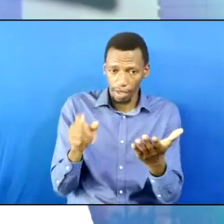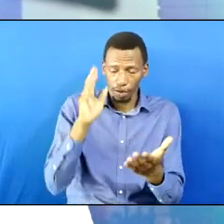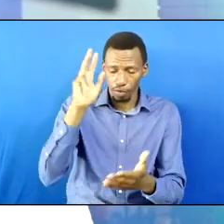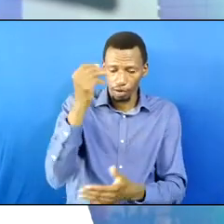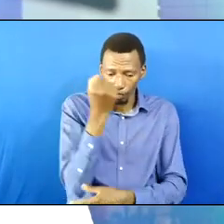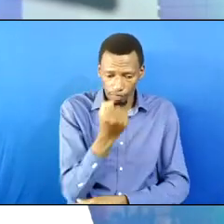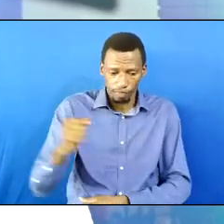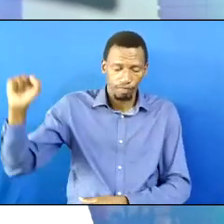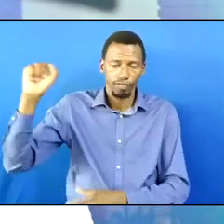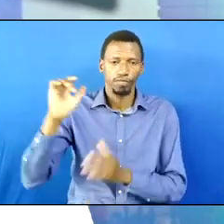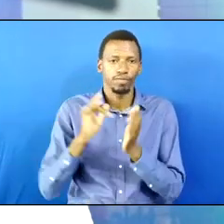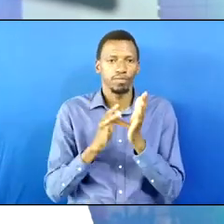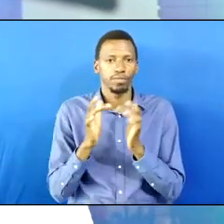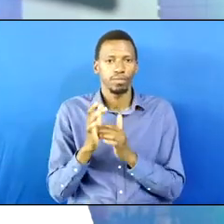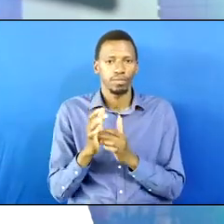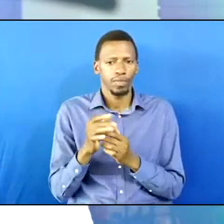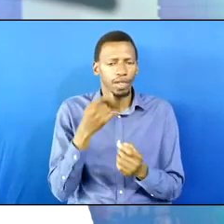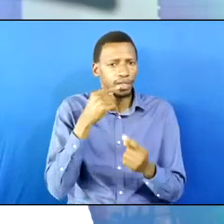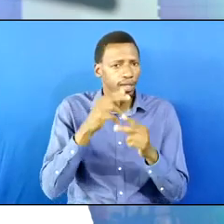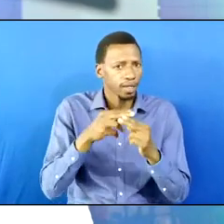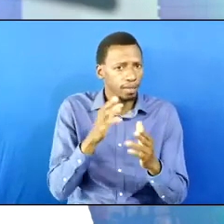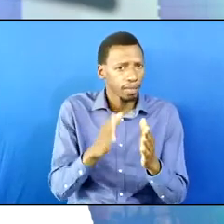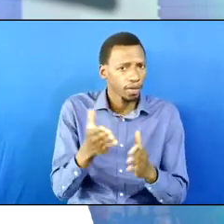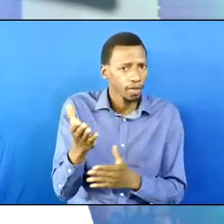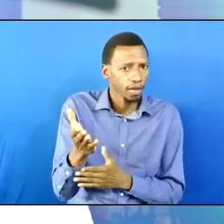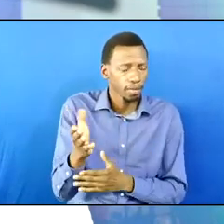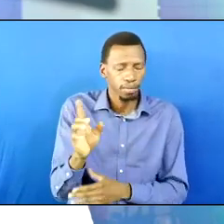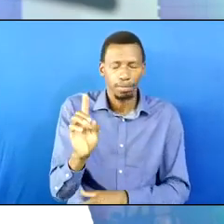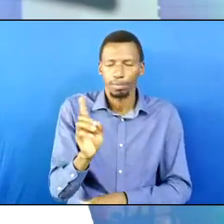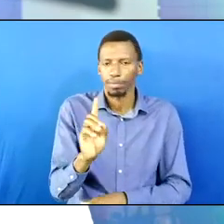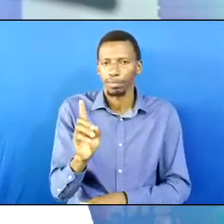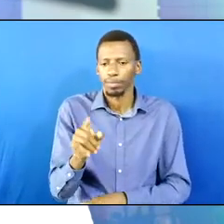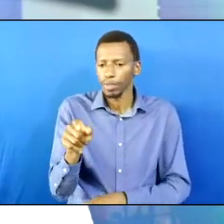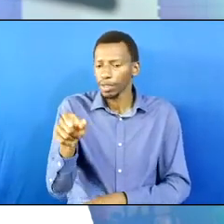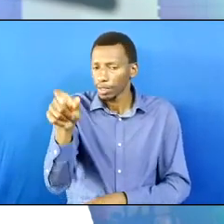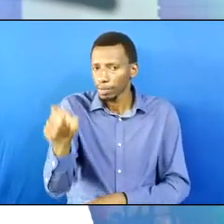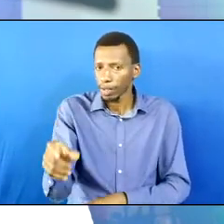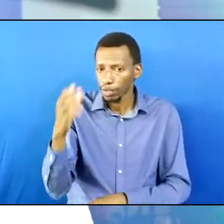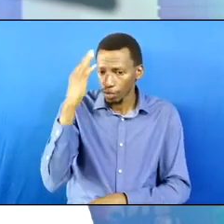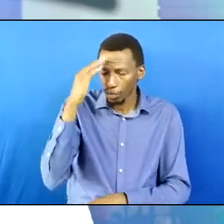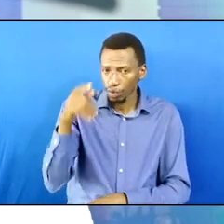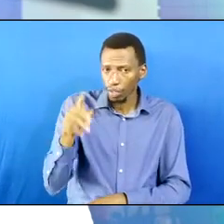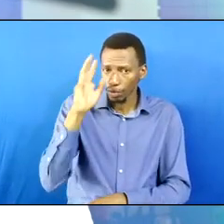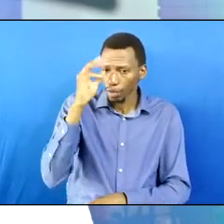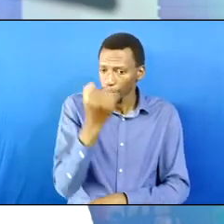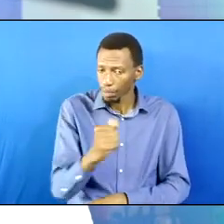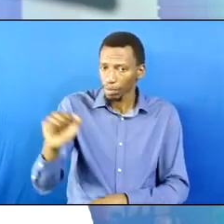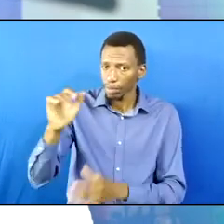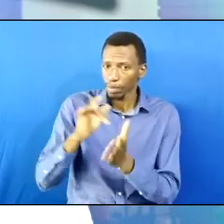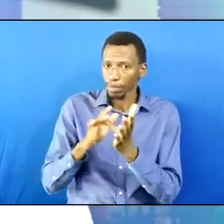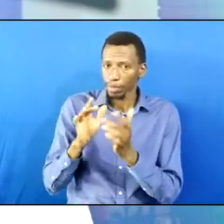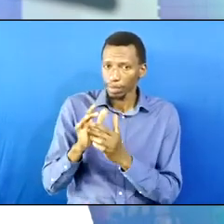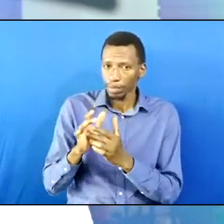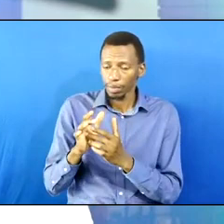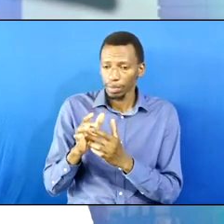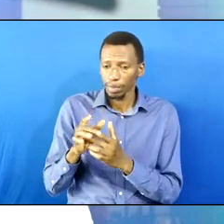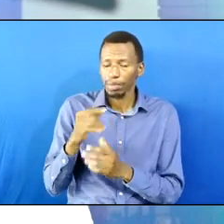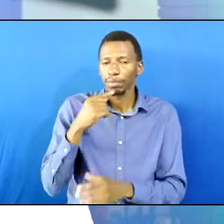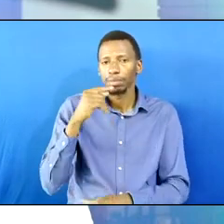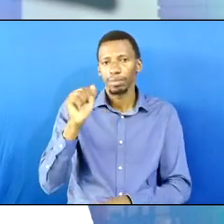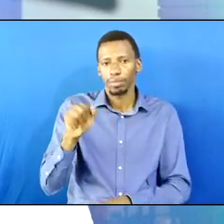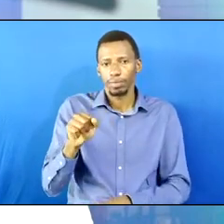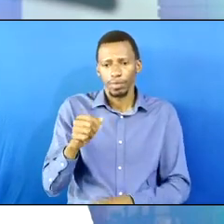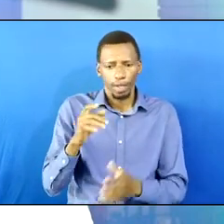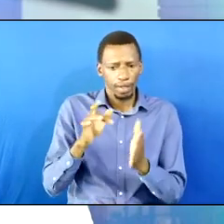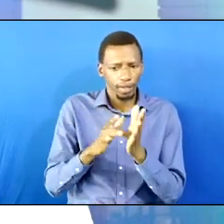Will betray me. Did he mention the person? Did the person know that he was betraying Jesus? Did Jesus